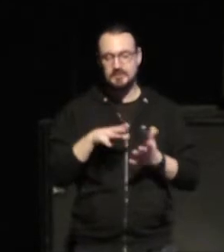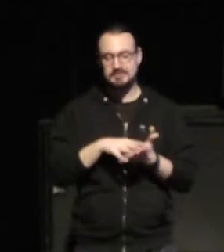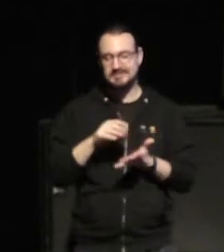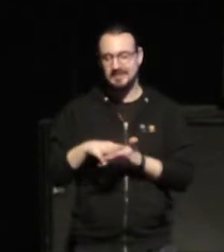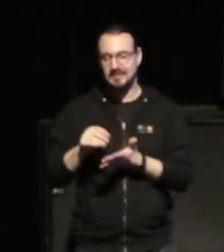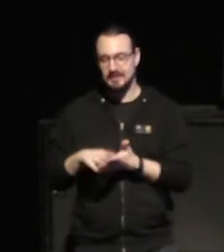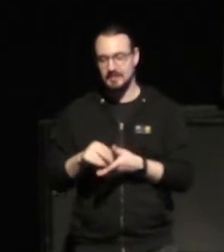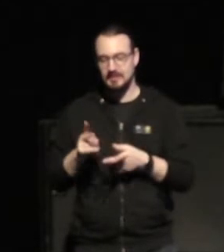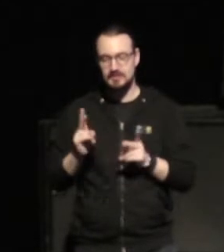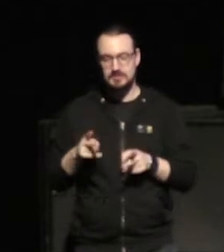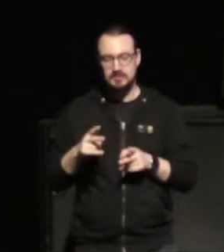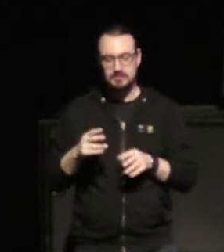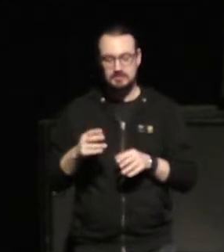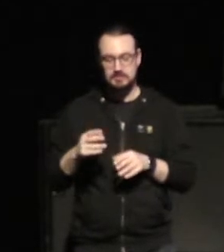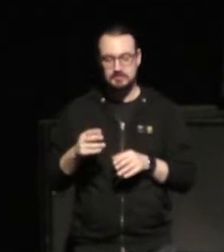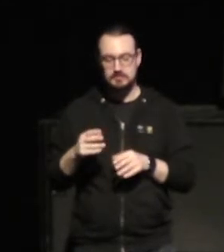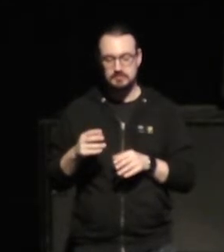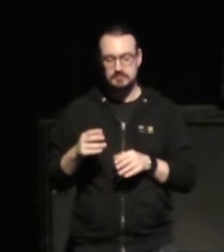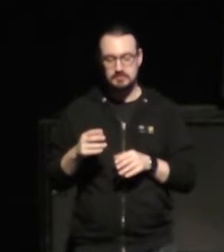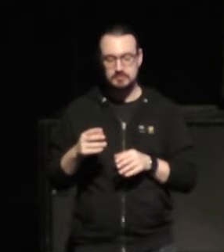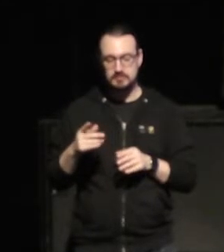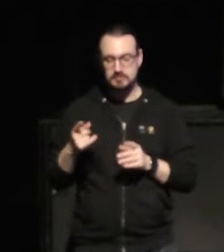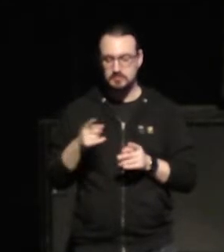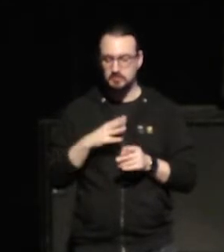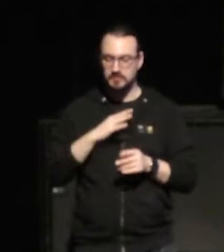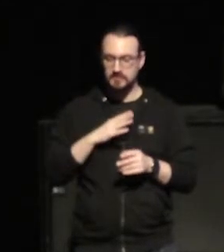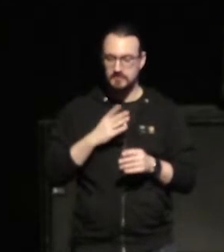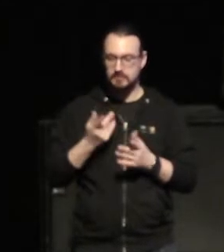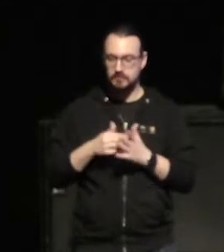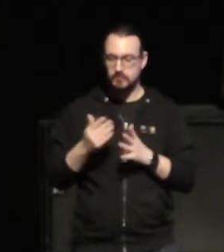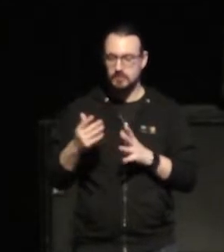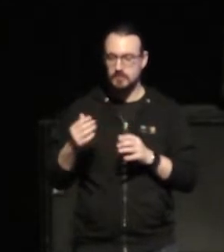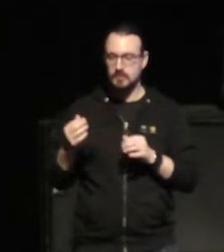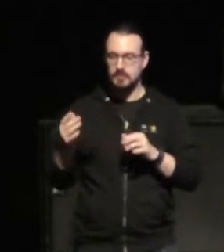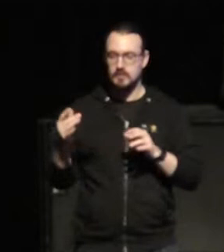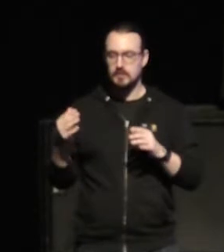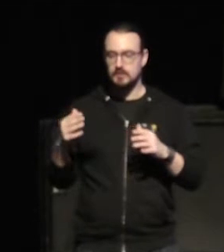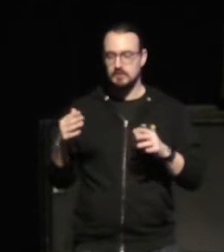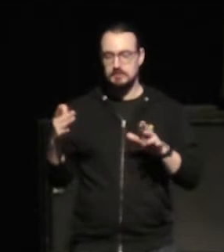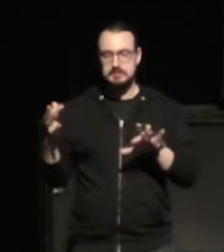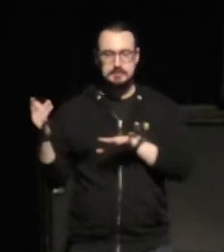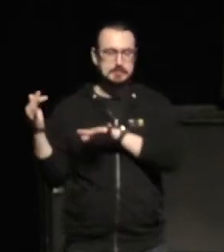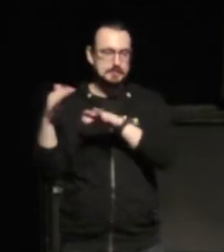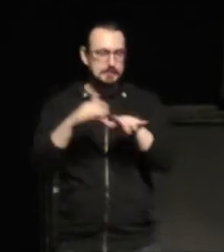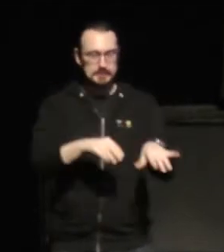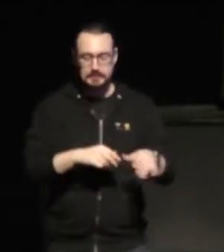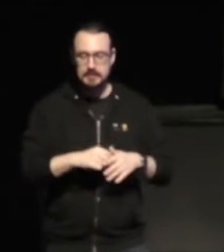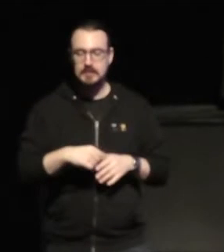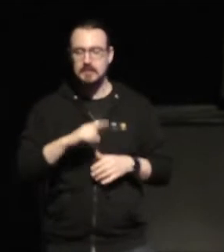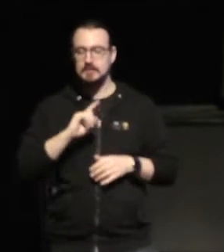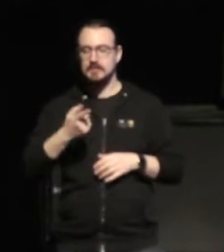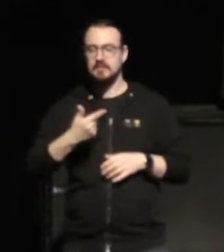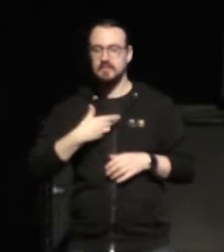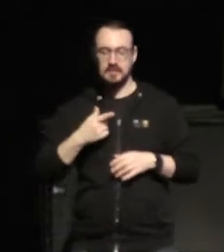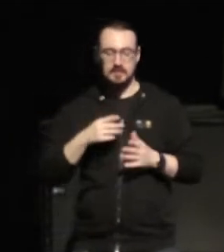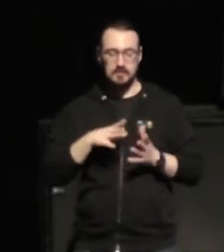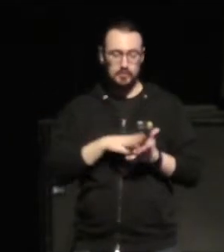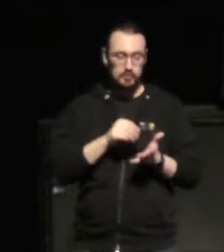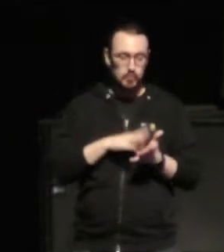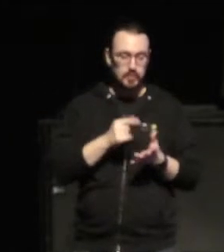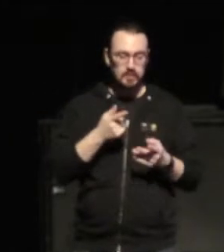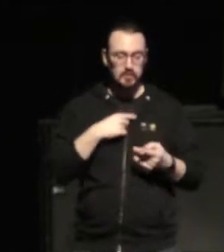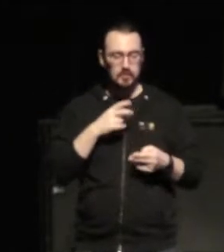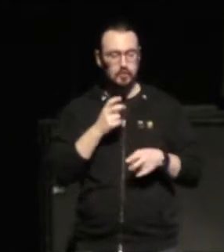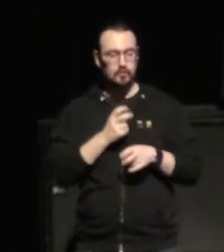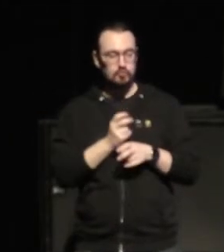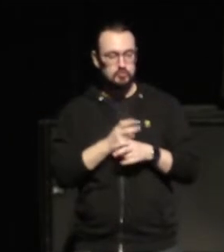was brought by the waters, etc. And now they are preparing the soil and